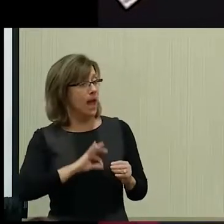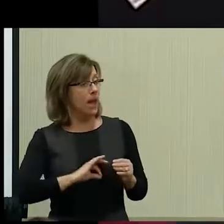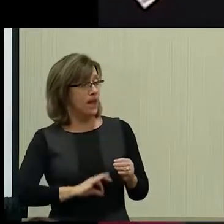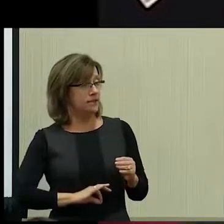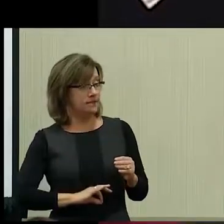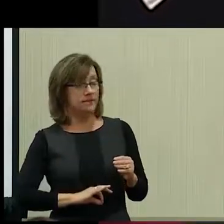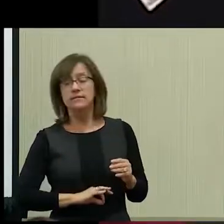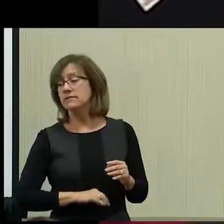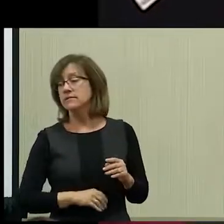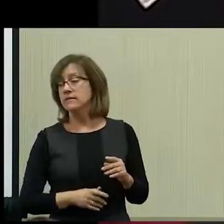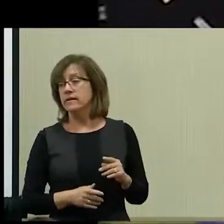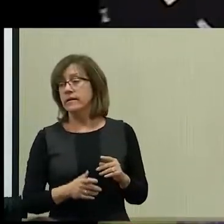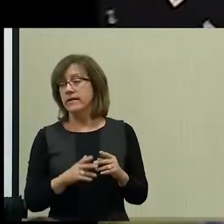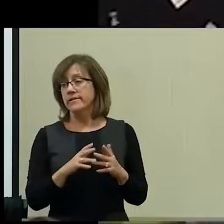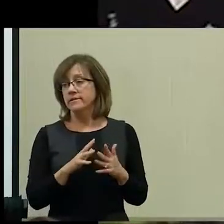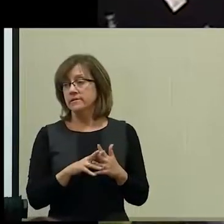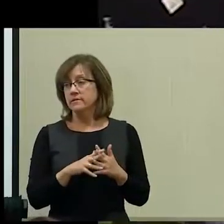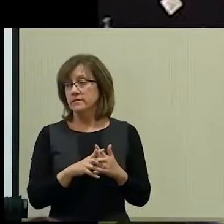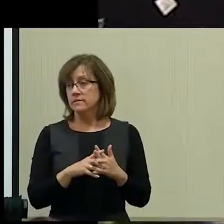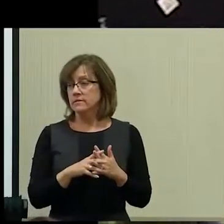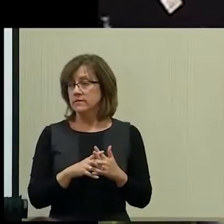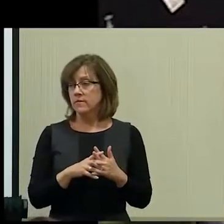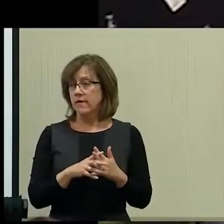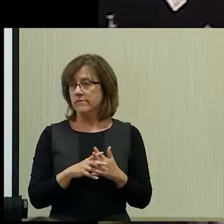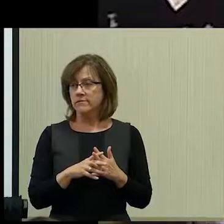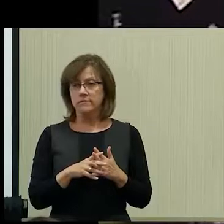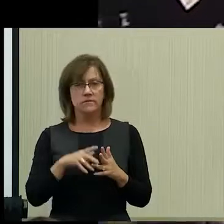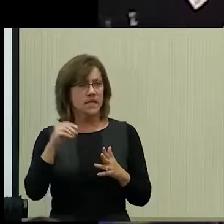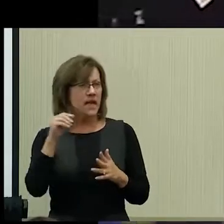2 more buttons and